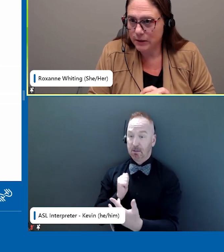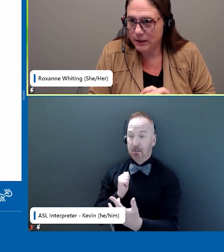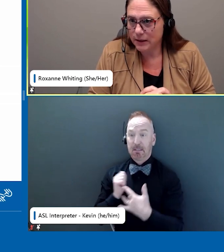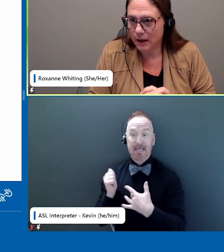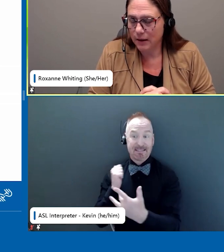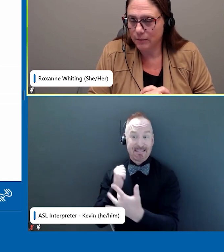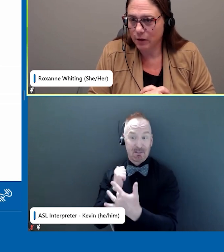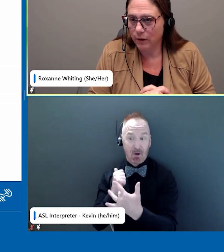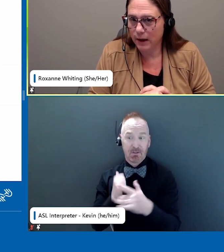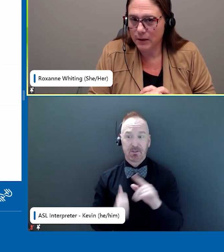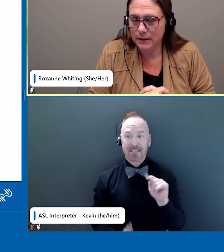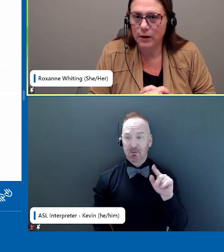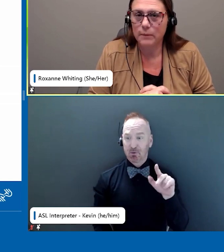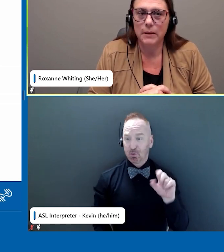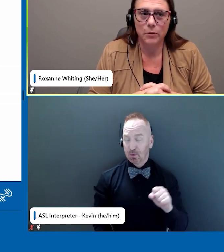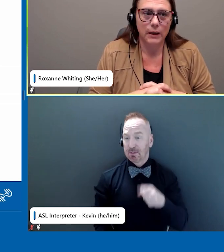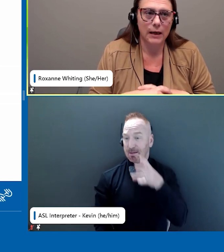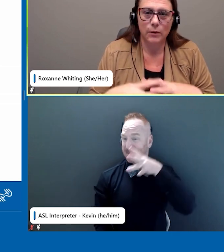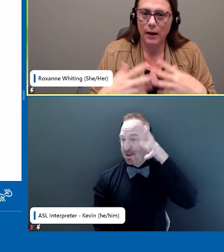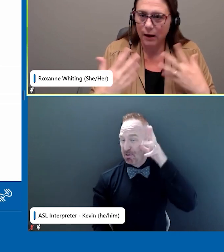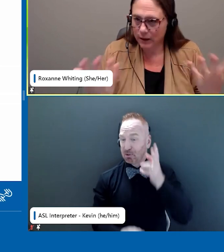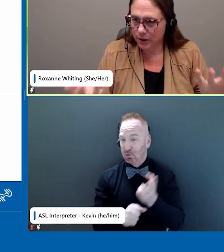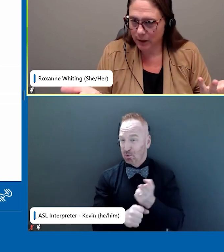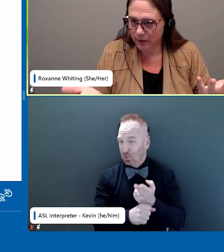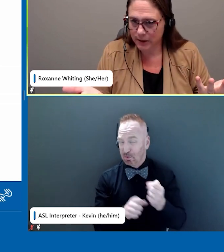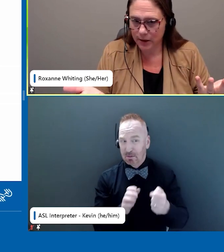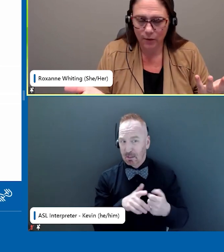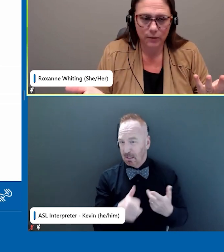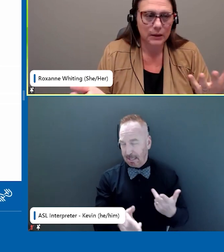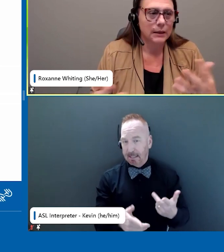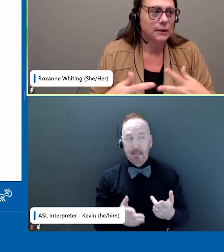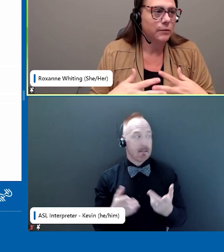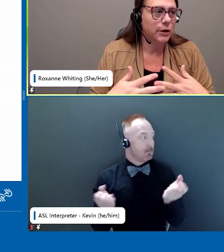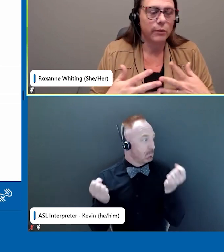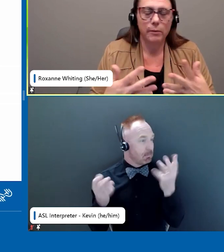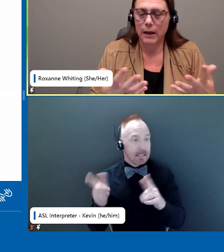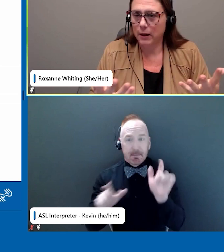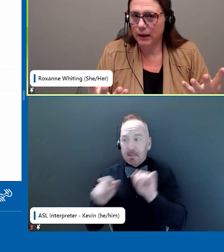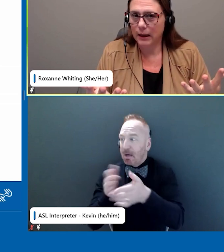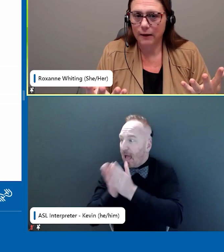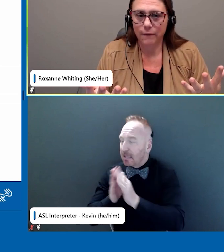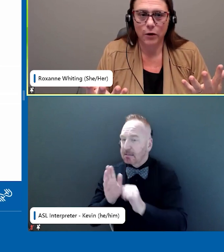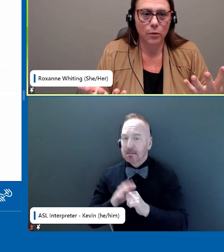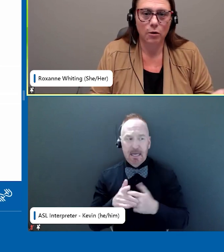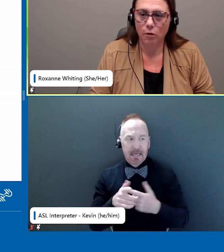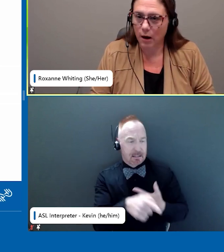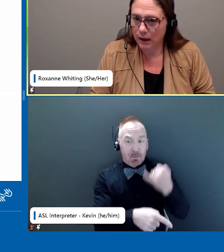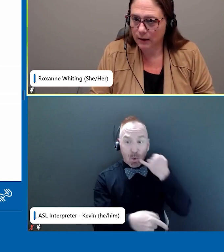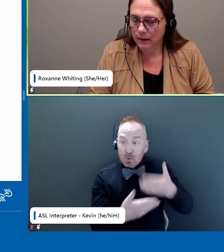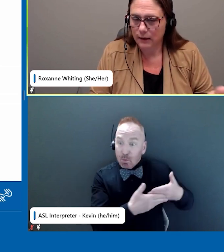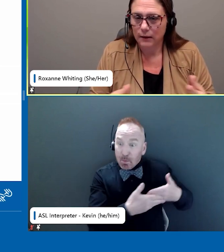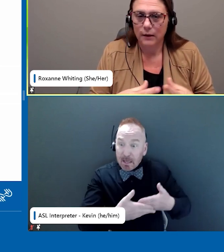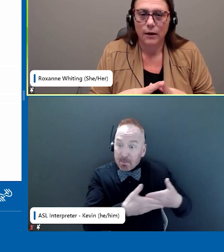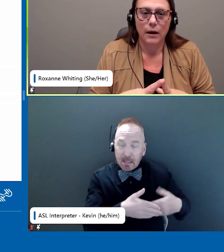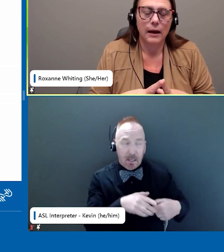parents used growing up, because a lot of people would ask, well, how did your parents know when you were a baby if you were